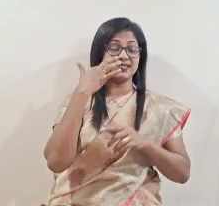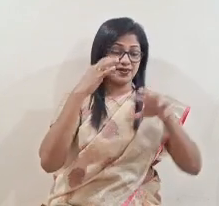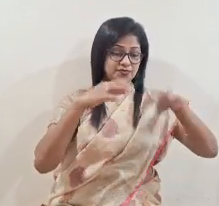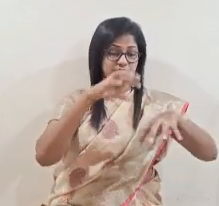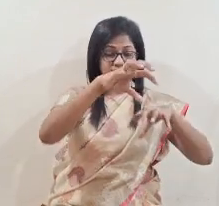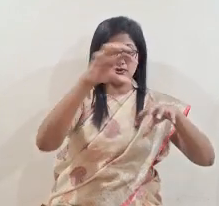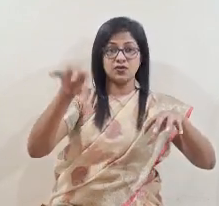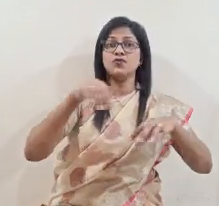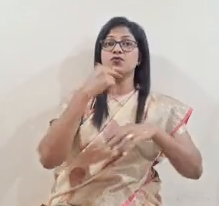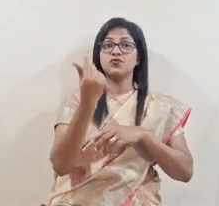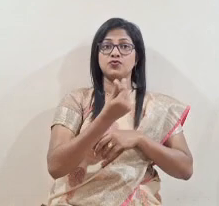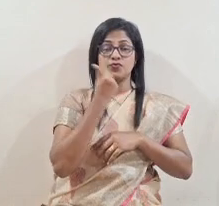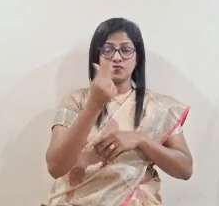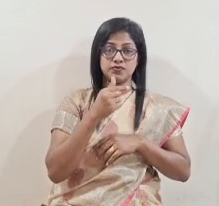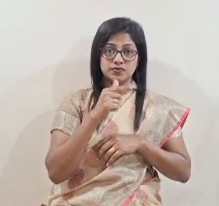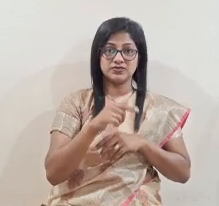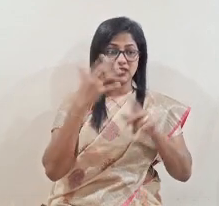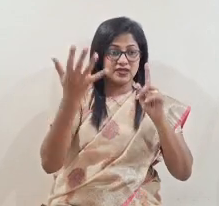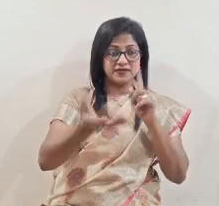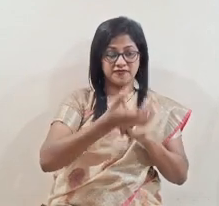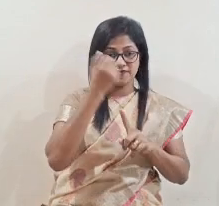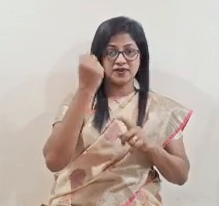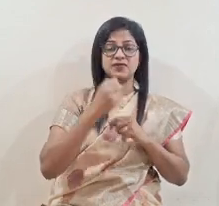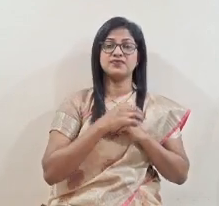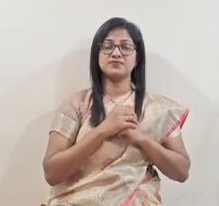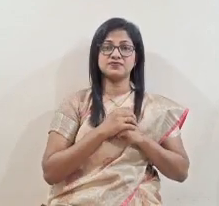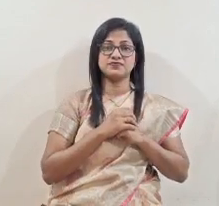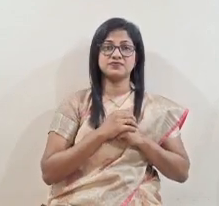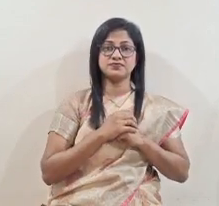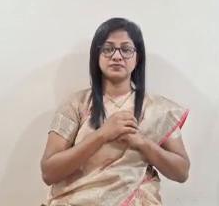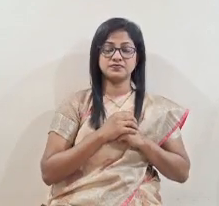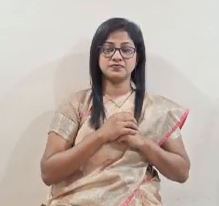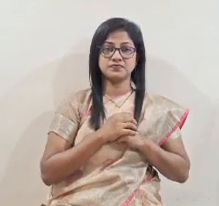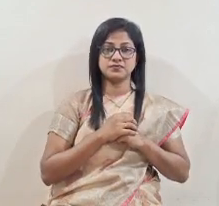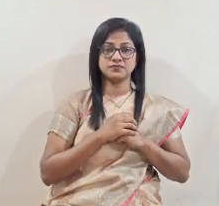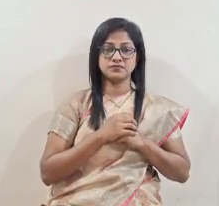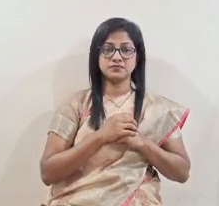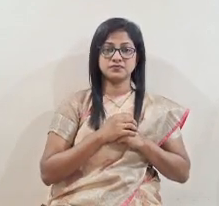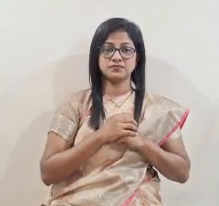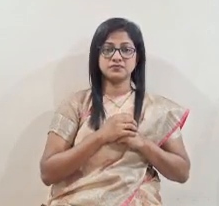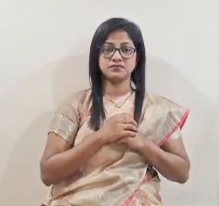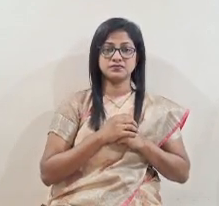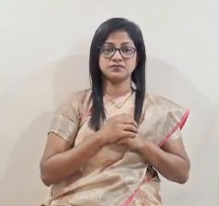can be used to identify the areas which would require and